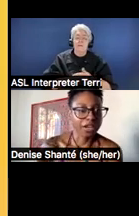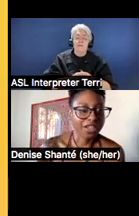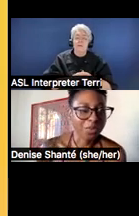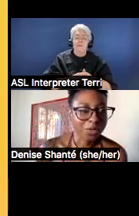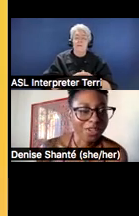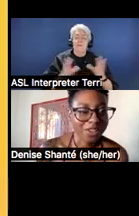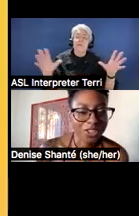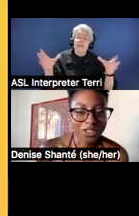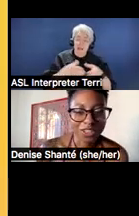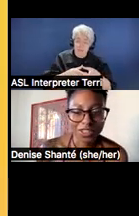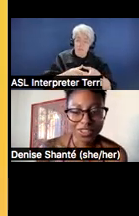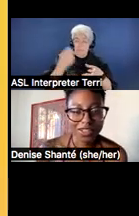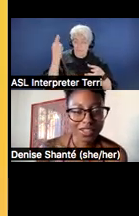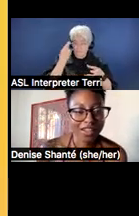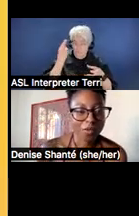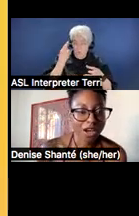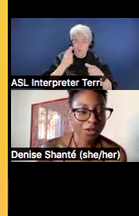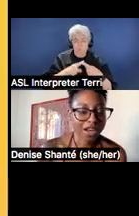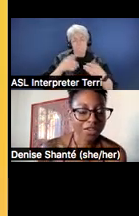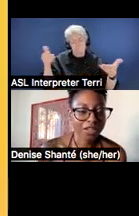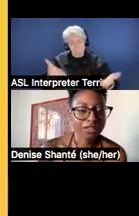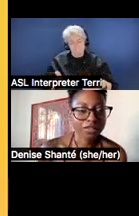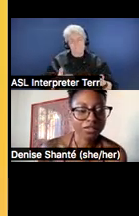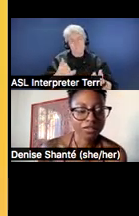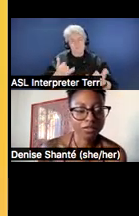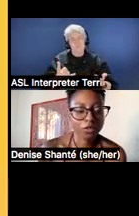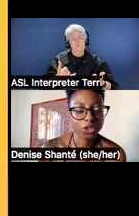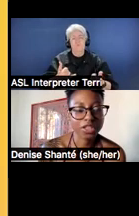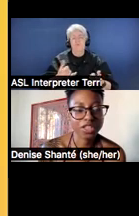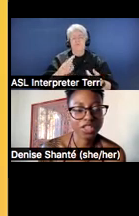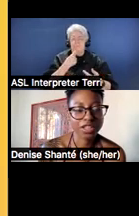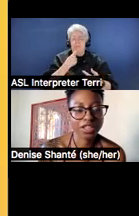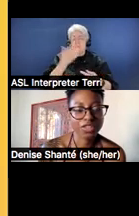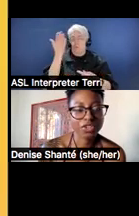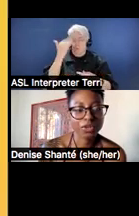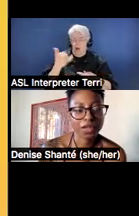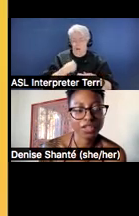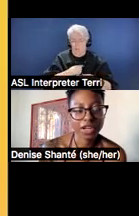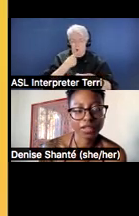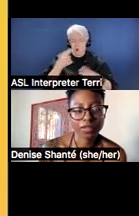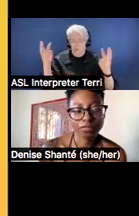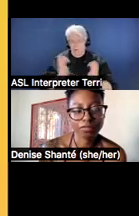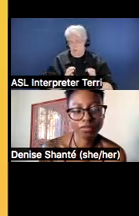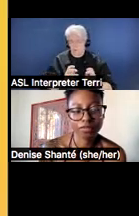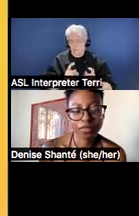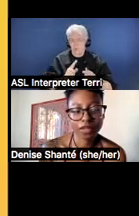we're here in this moment of introductions and why we're gathering. We'll transition into a